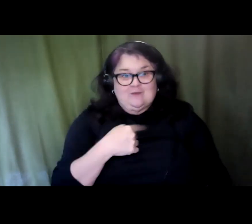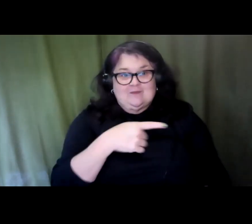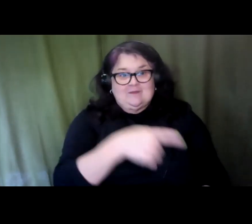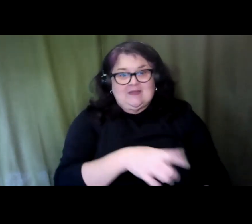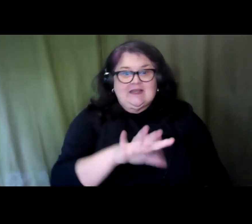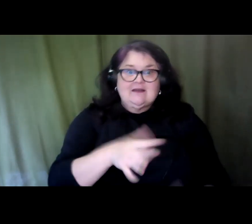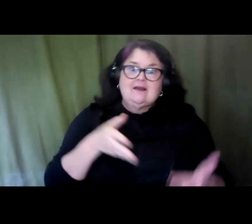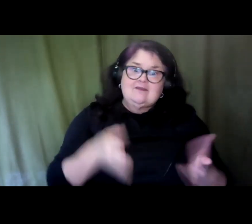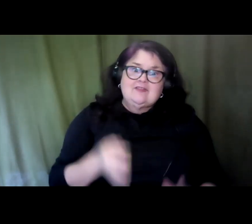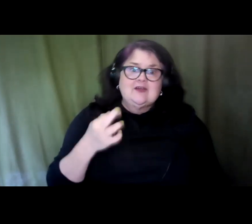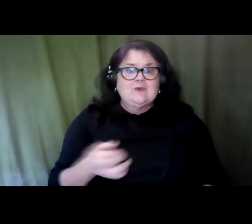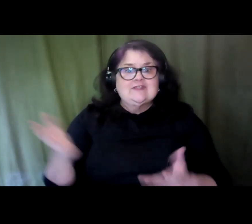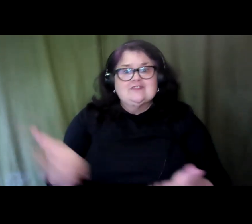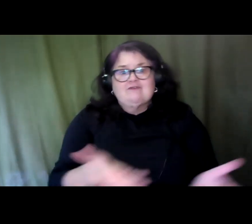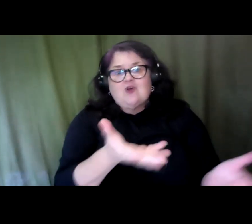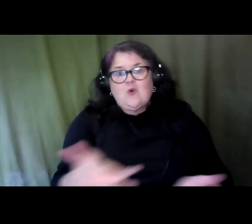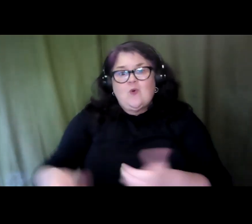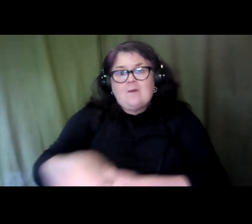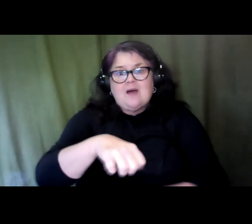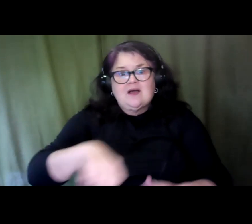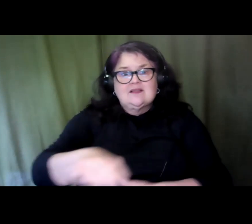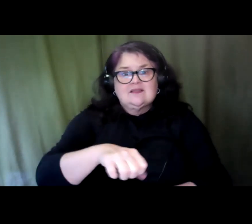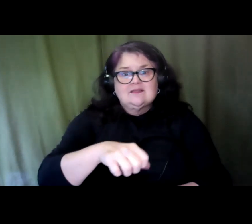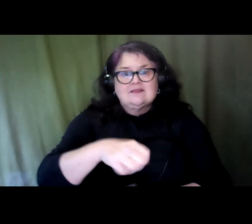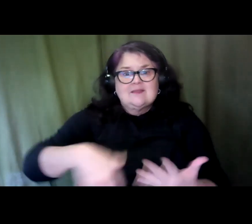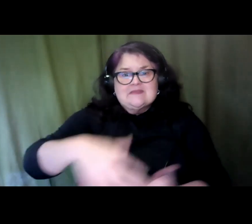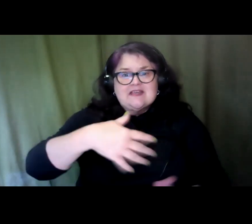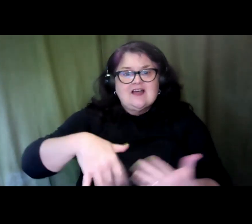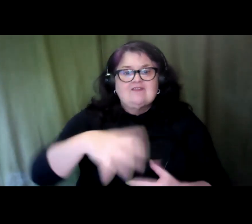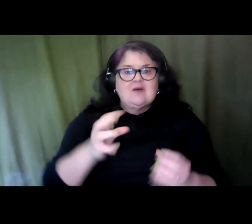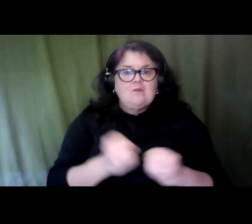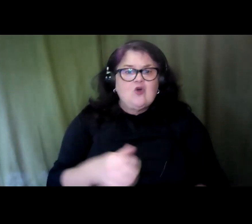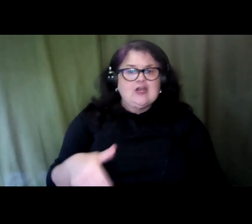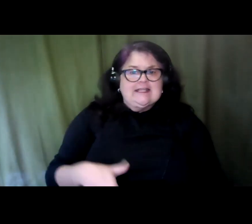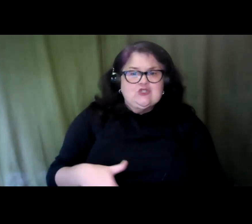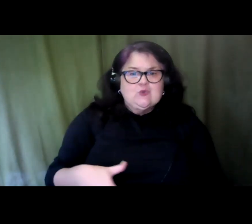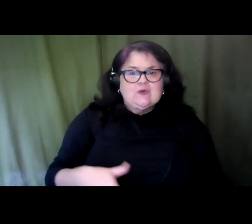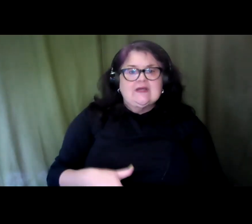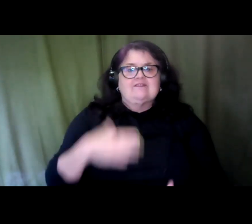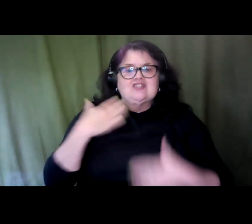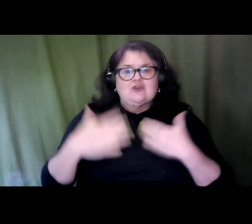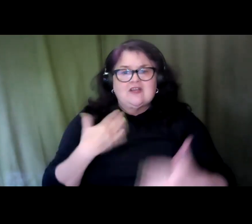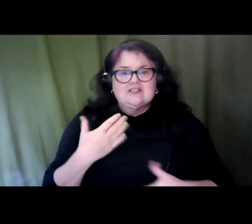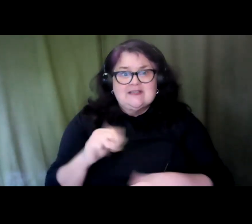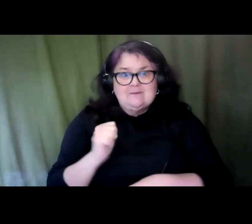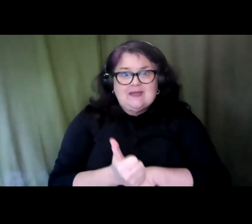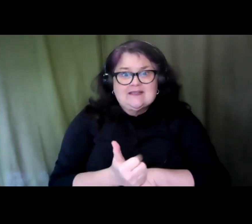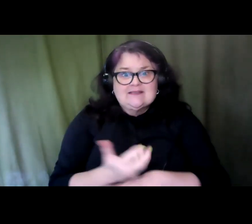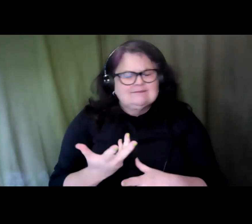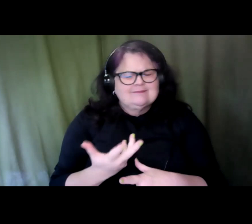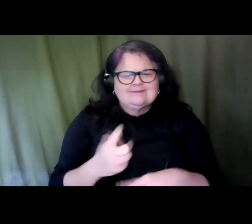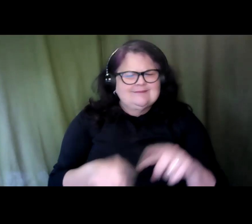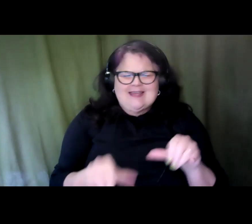letting resources flow naturally among themselves on a more intuitive and generosity driven basis. You can't measure